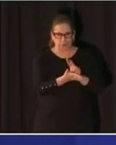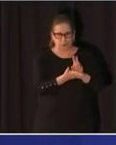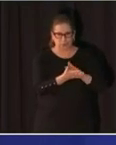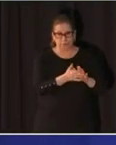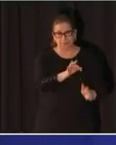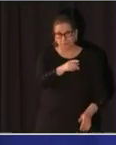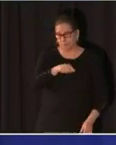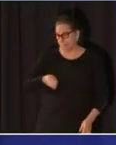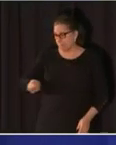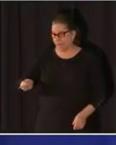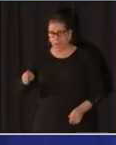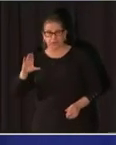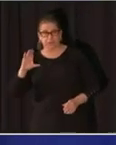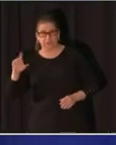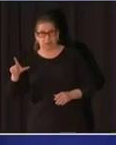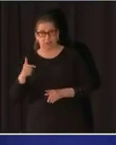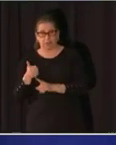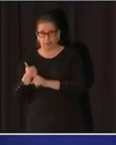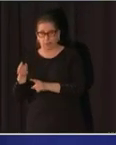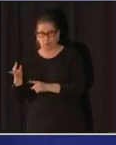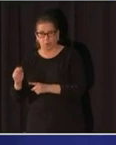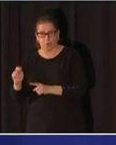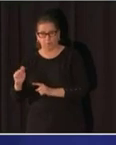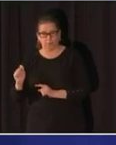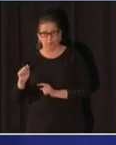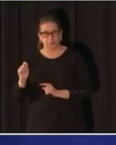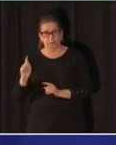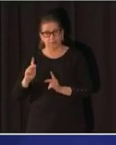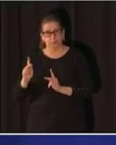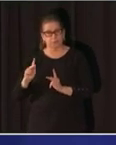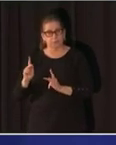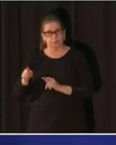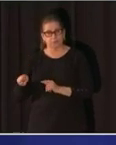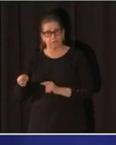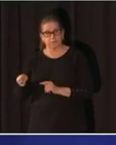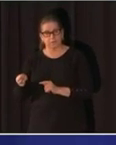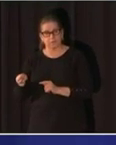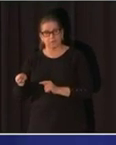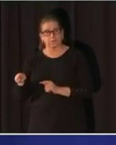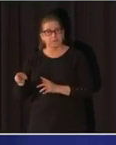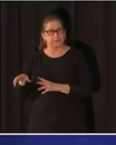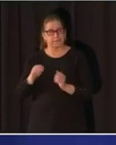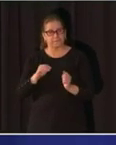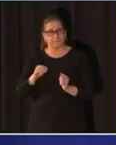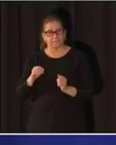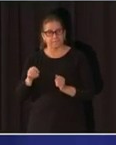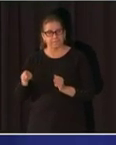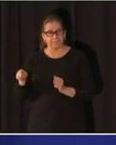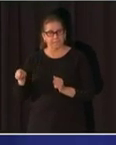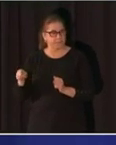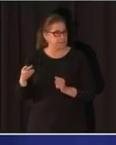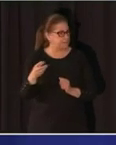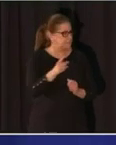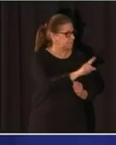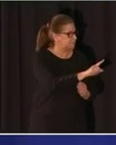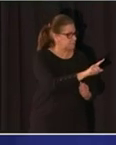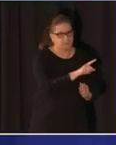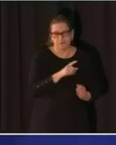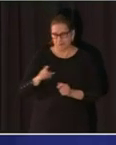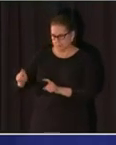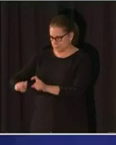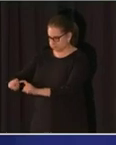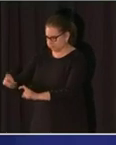cell, which is generally once a day. Kevin, I didn't get a chance to talk about the number of